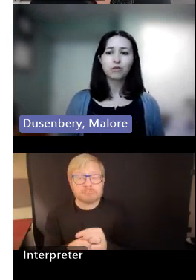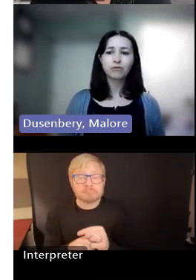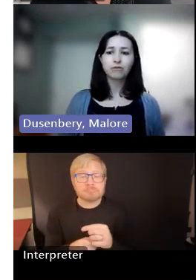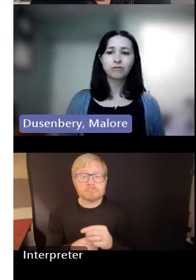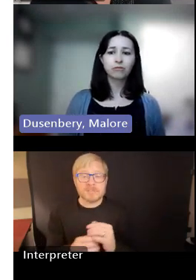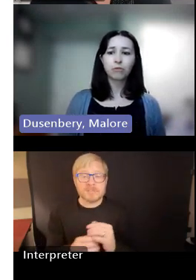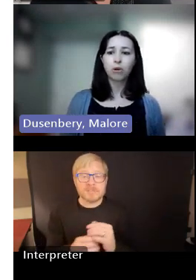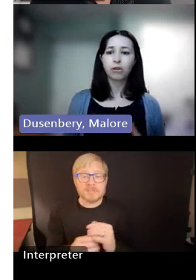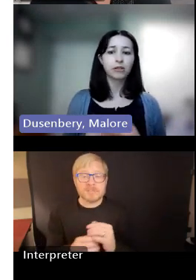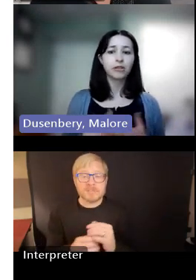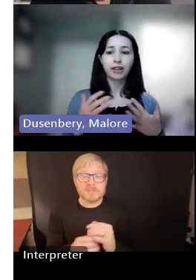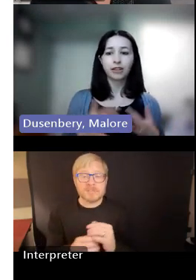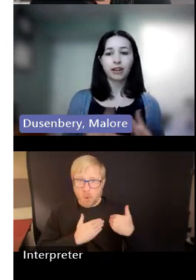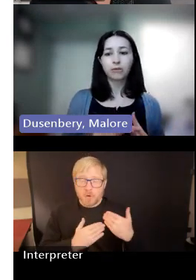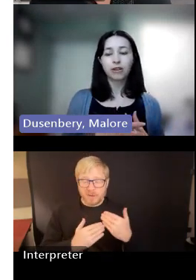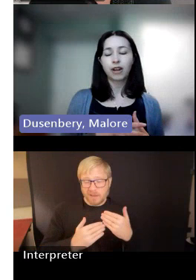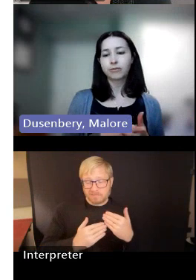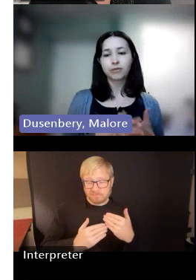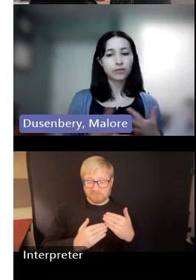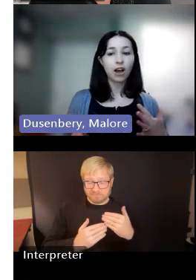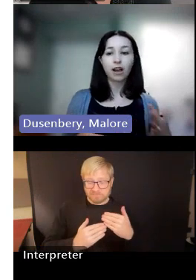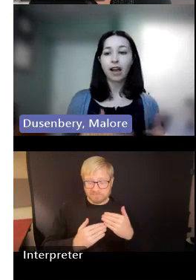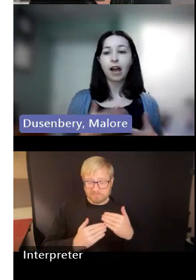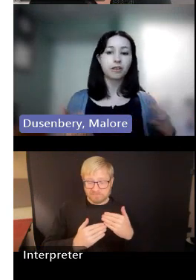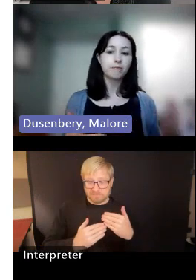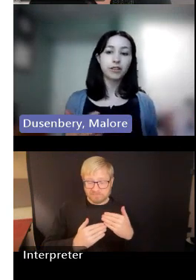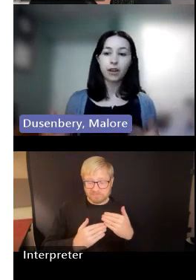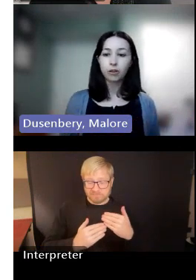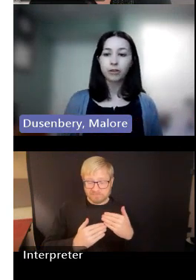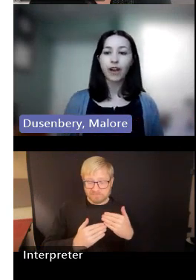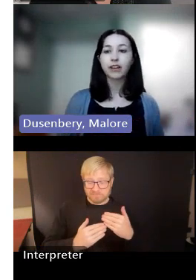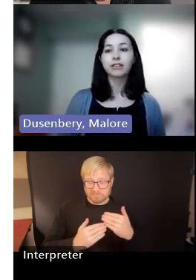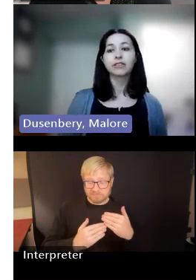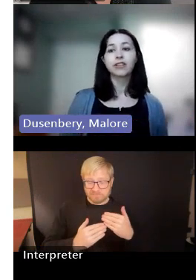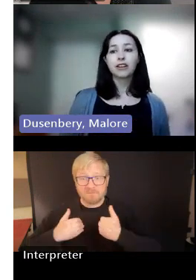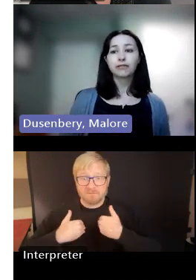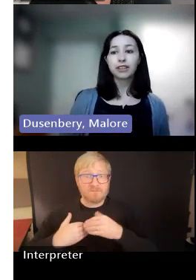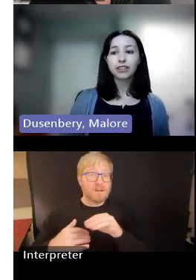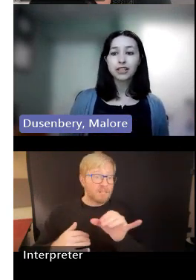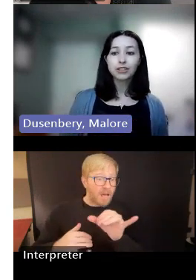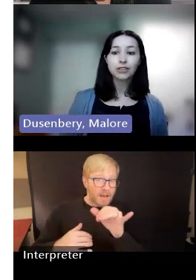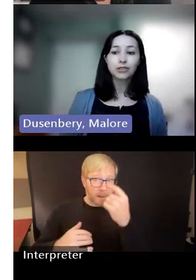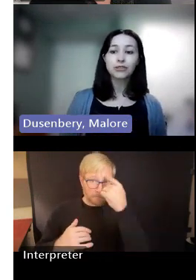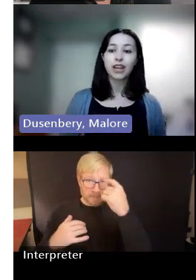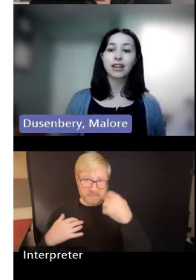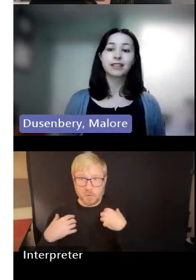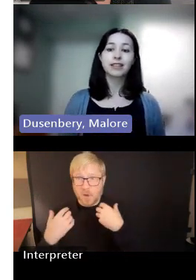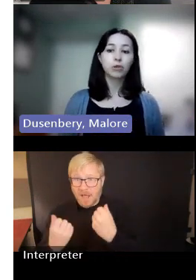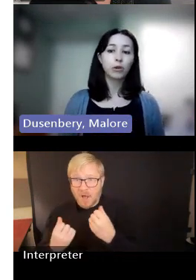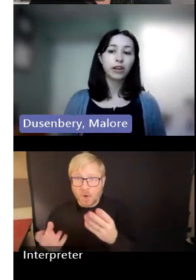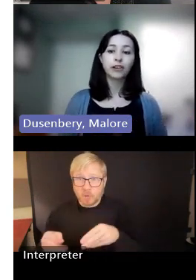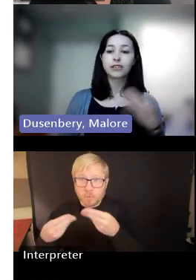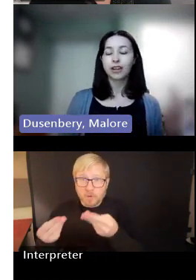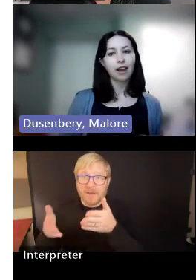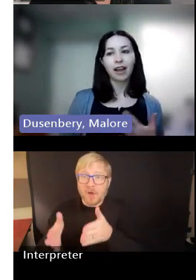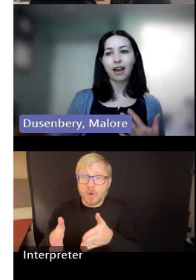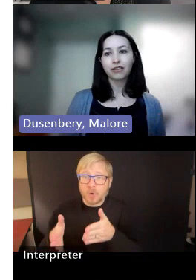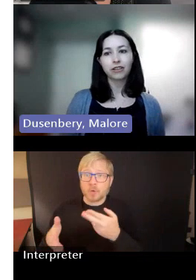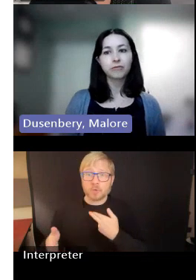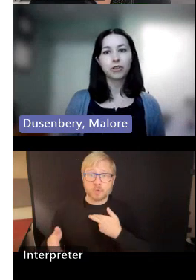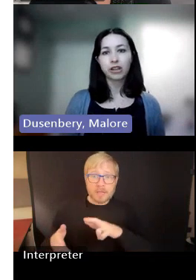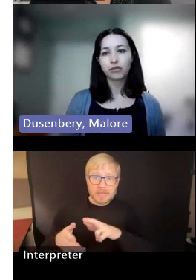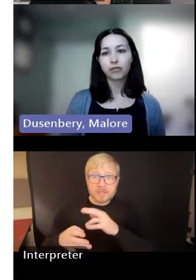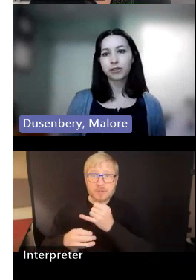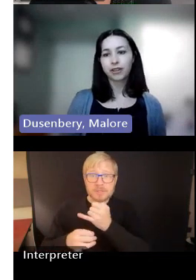play an important role, including, as you saw, health and mental health providers, religious institutions, employers,